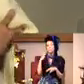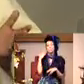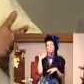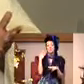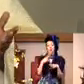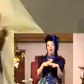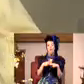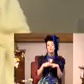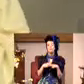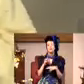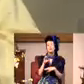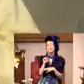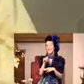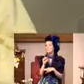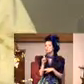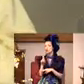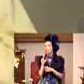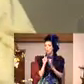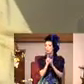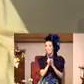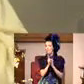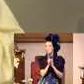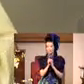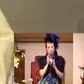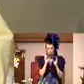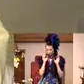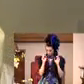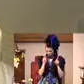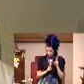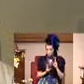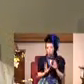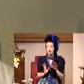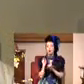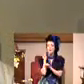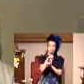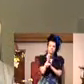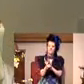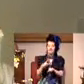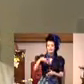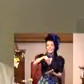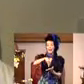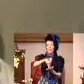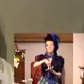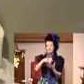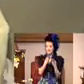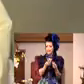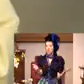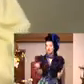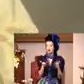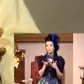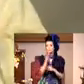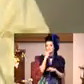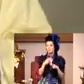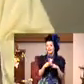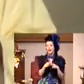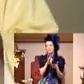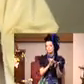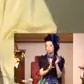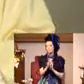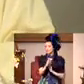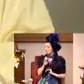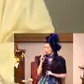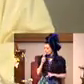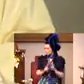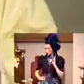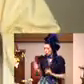they get up. We do know there is healing in the name of Jesus. We do know that there are people who are looking for jobs, and it looks like that someone